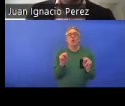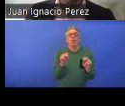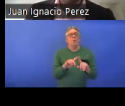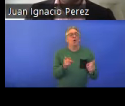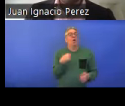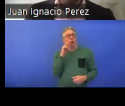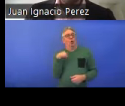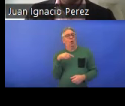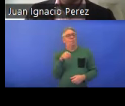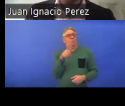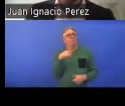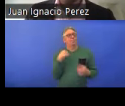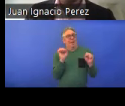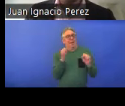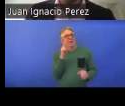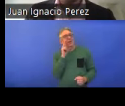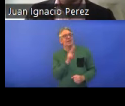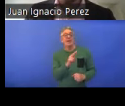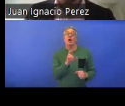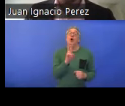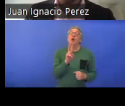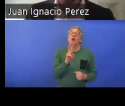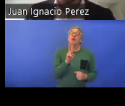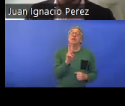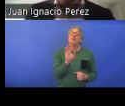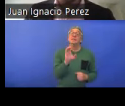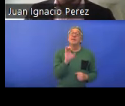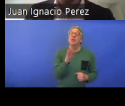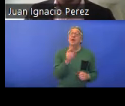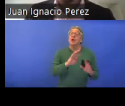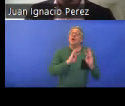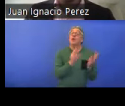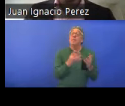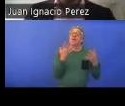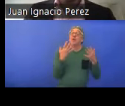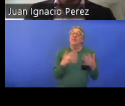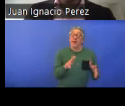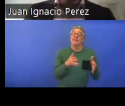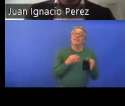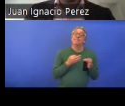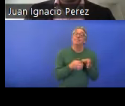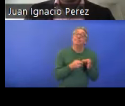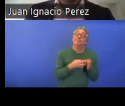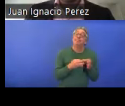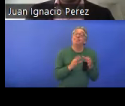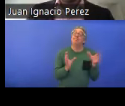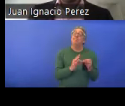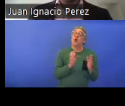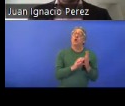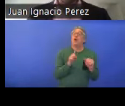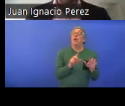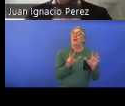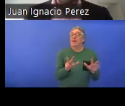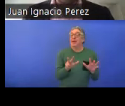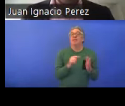the committee did under Article 18 and also other articles. This is to say that, of